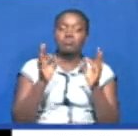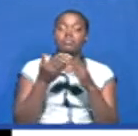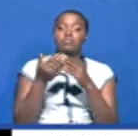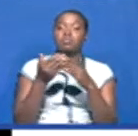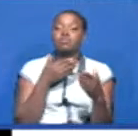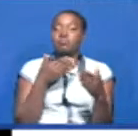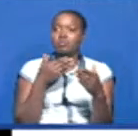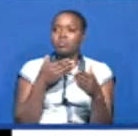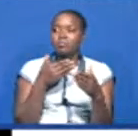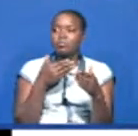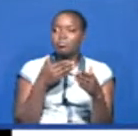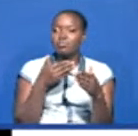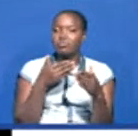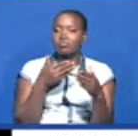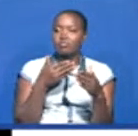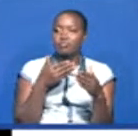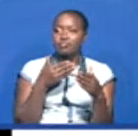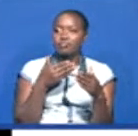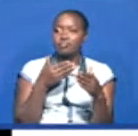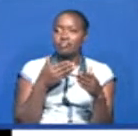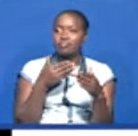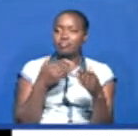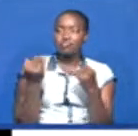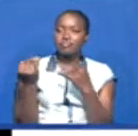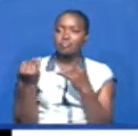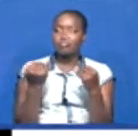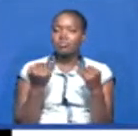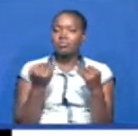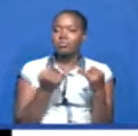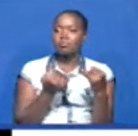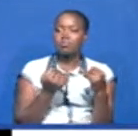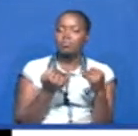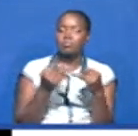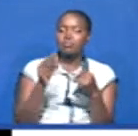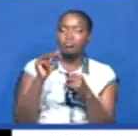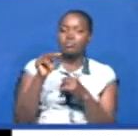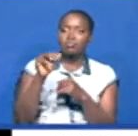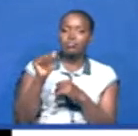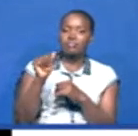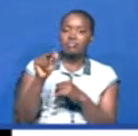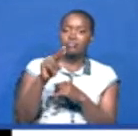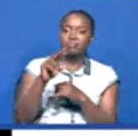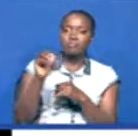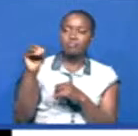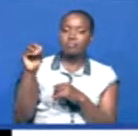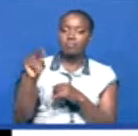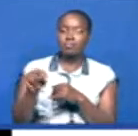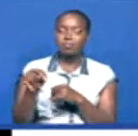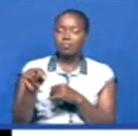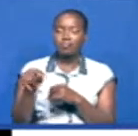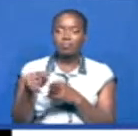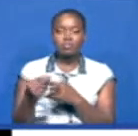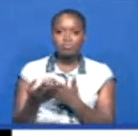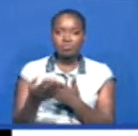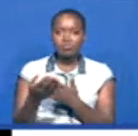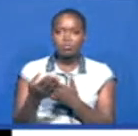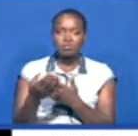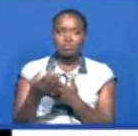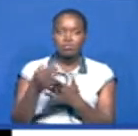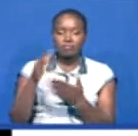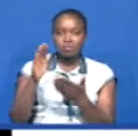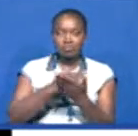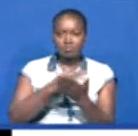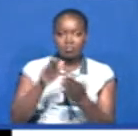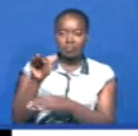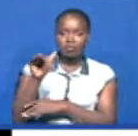so, we're going to invite Maruru Commandos for that special item that was requested by the